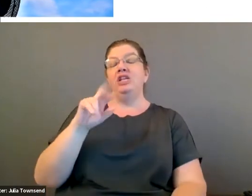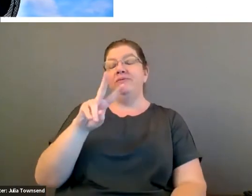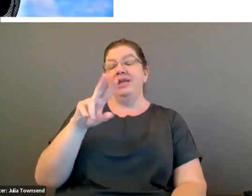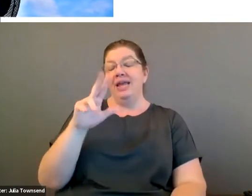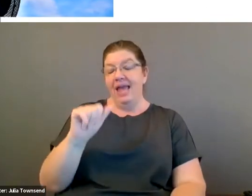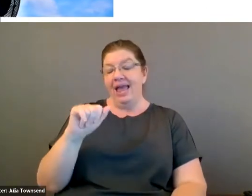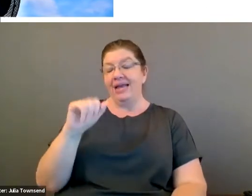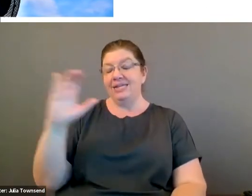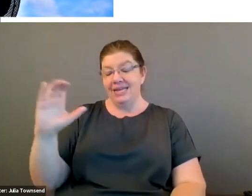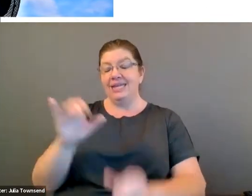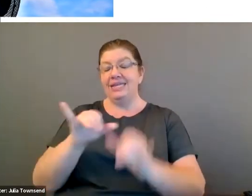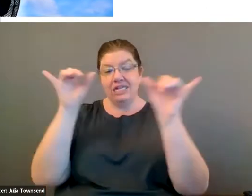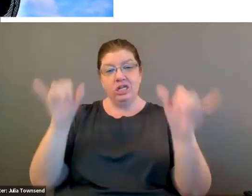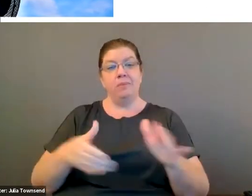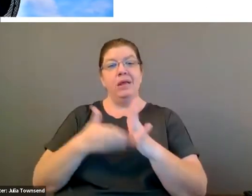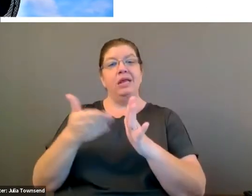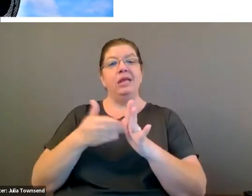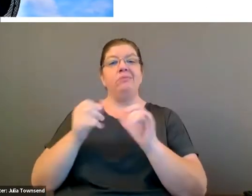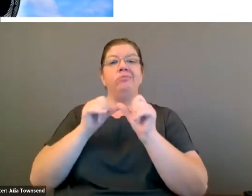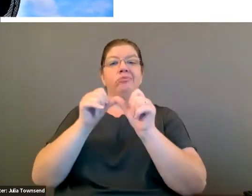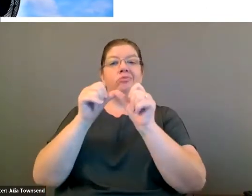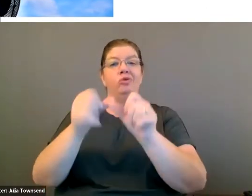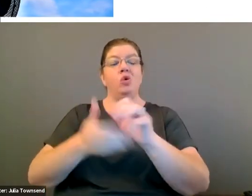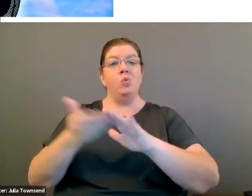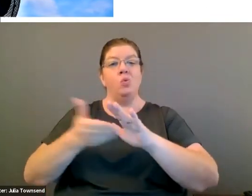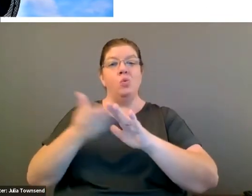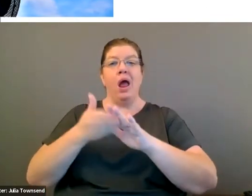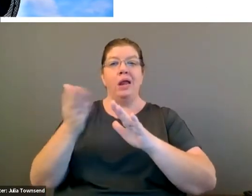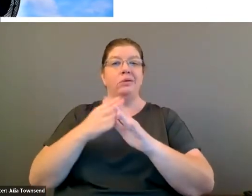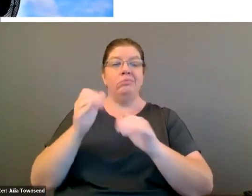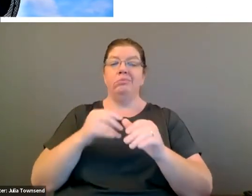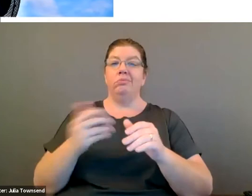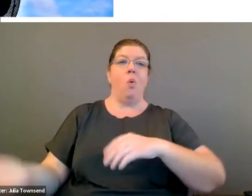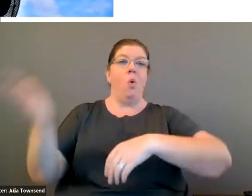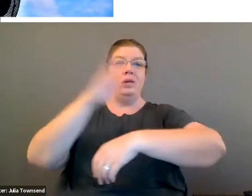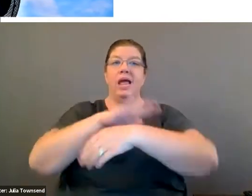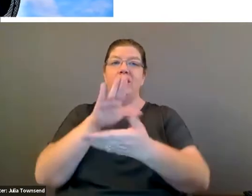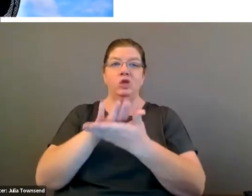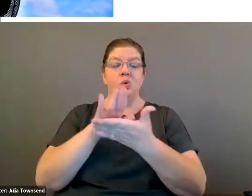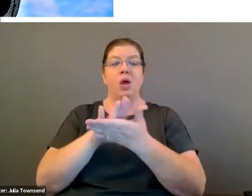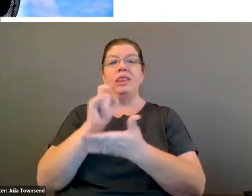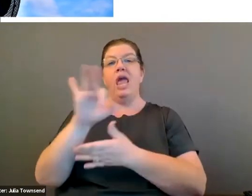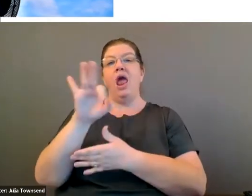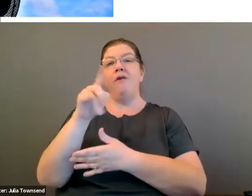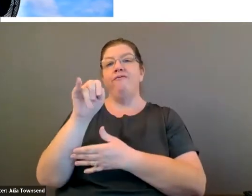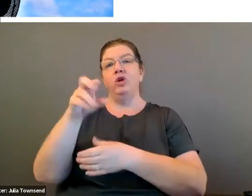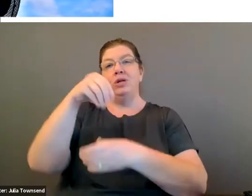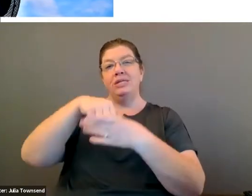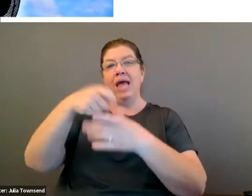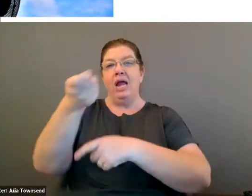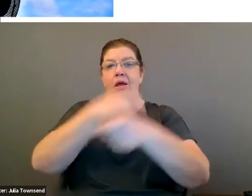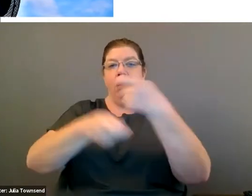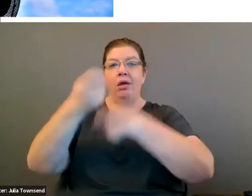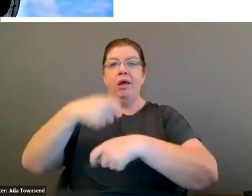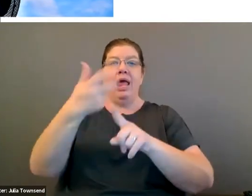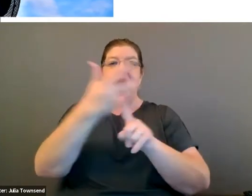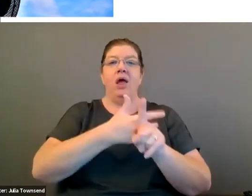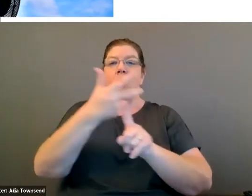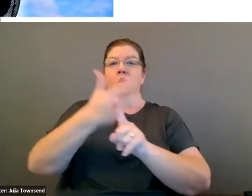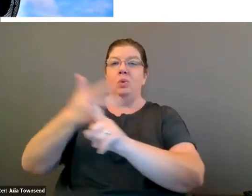to run with the fans running continuously during the school day. And the air filters inside of those units are changed on a quarterly